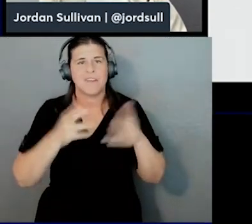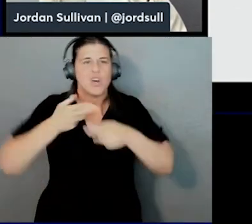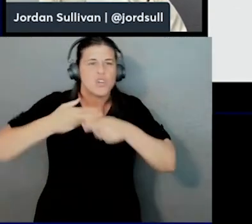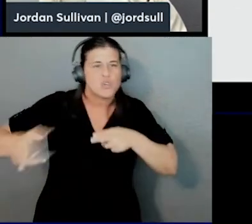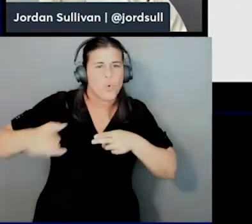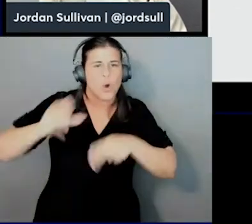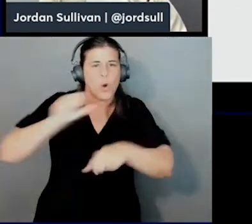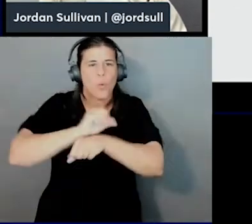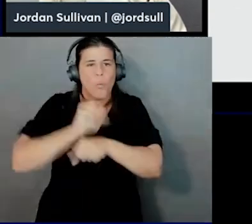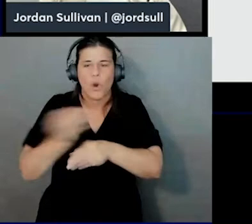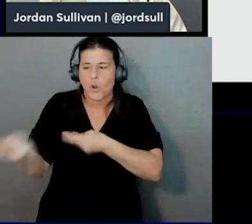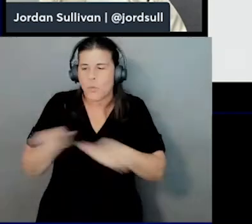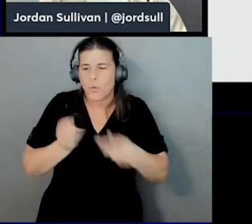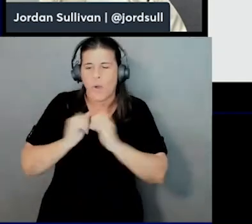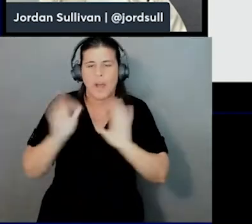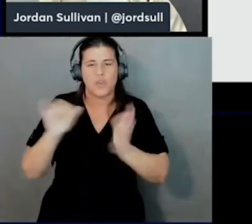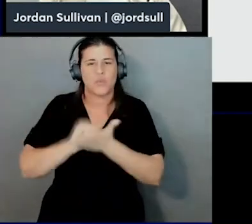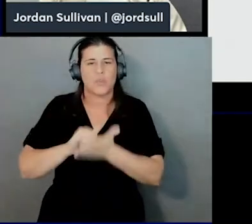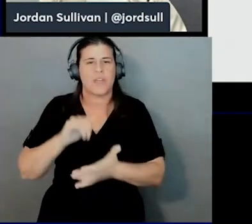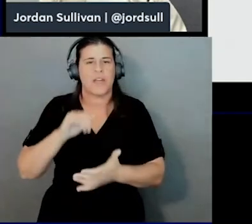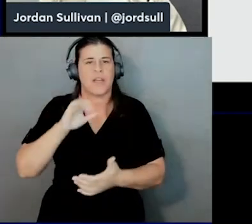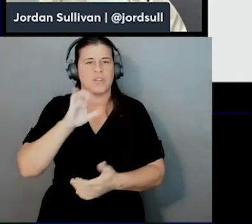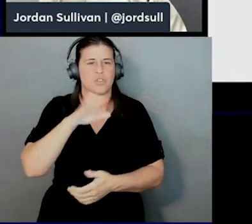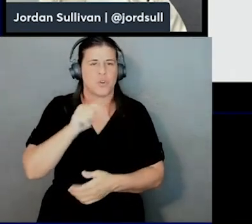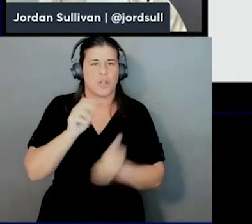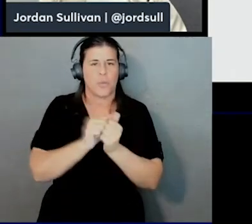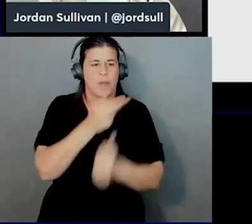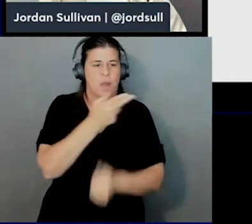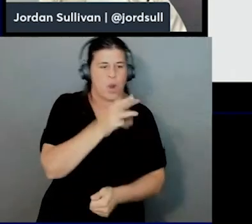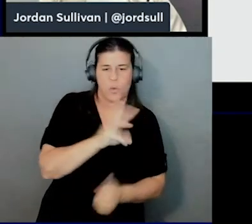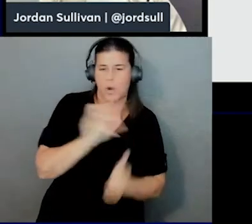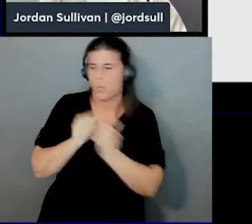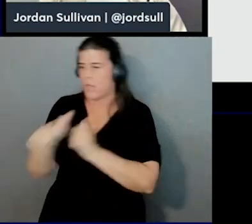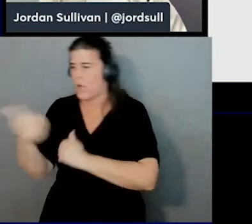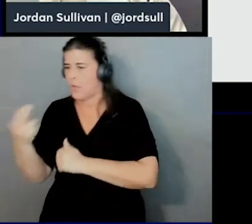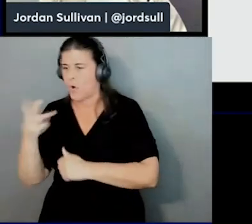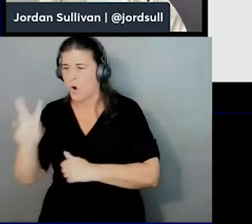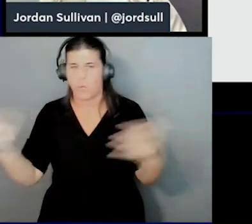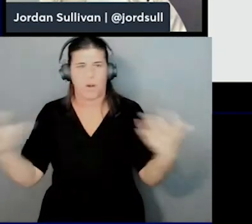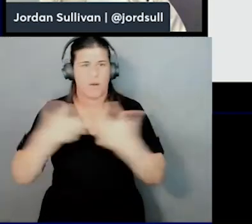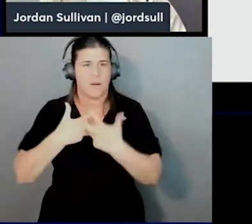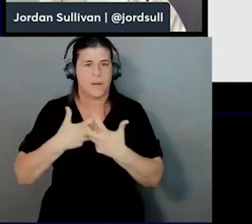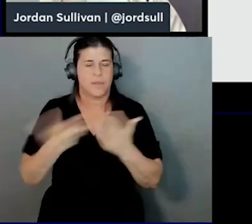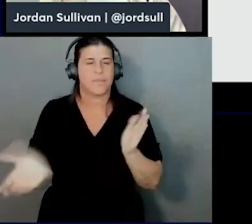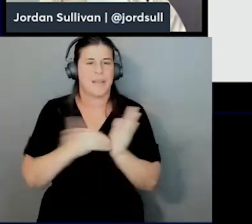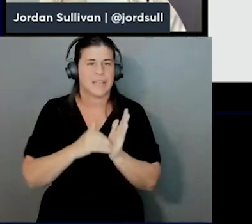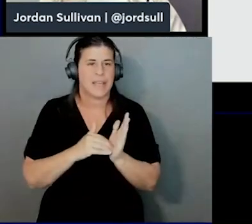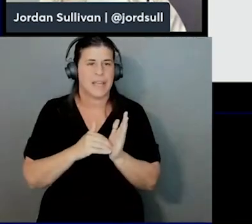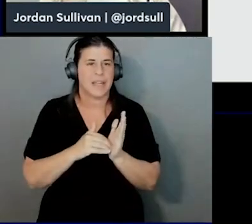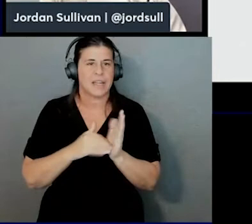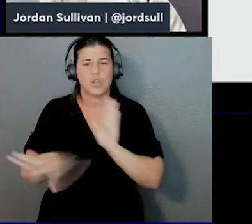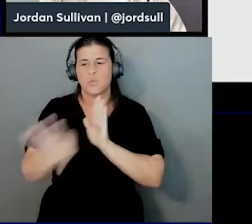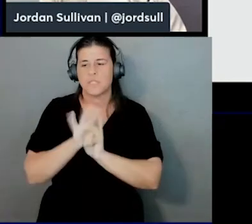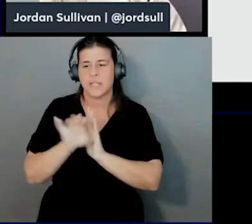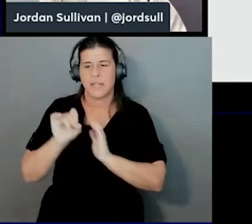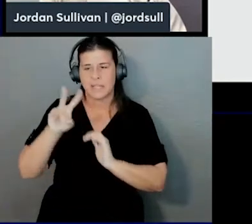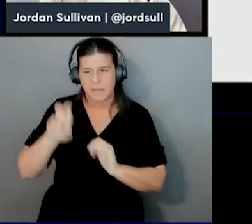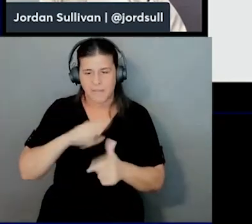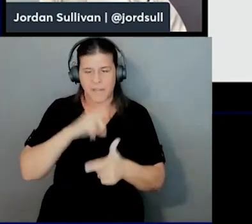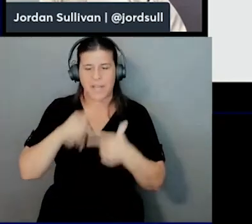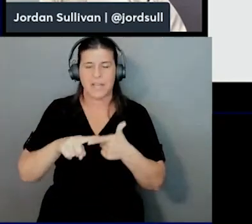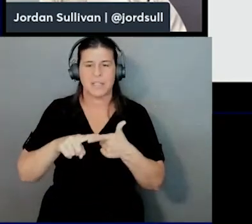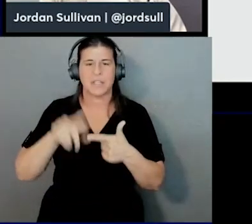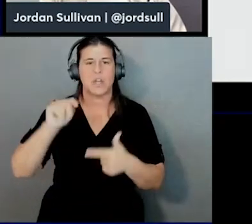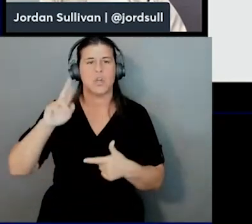run circuit against hardware. So again, you select your device, you transpile your circuit,